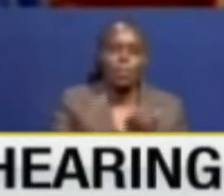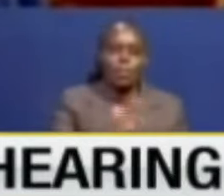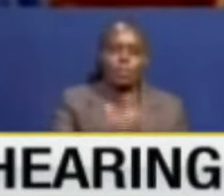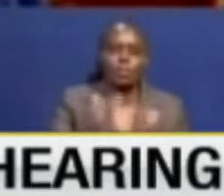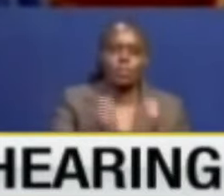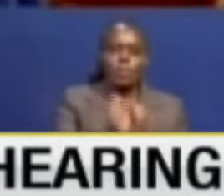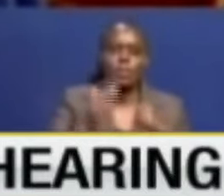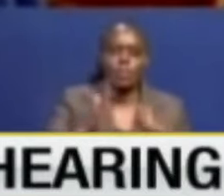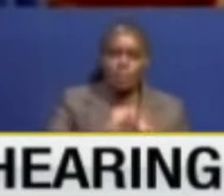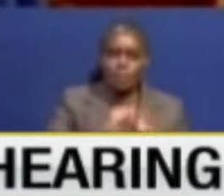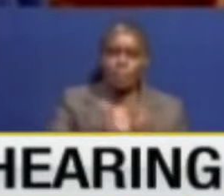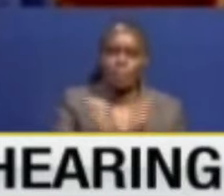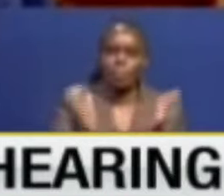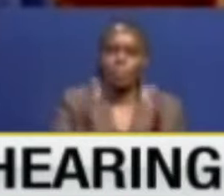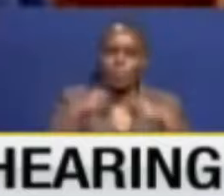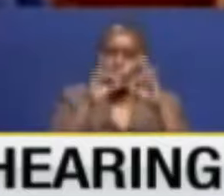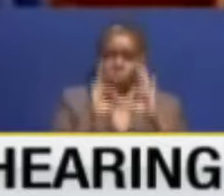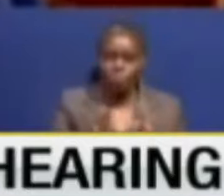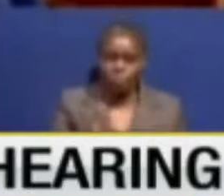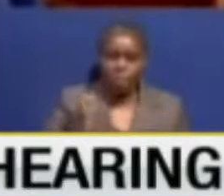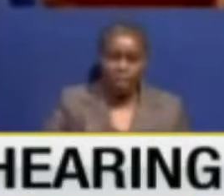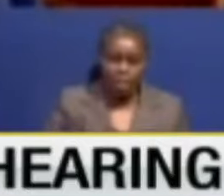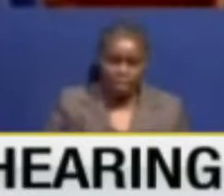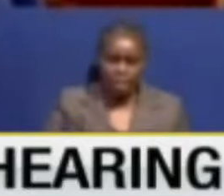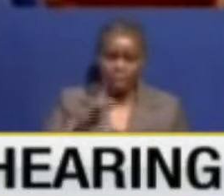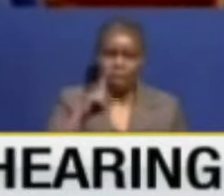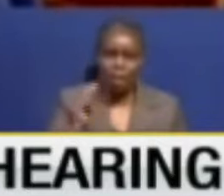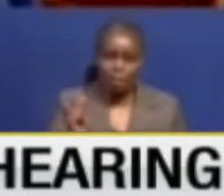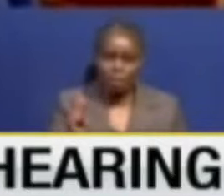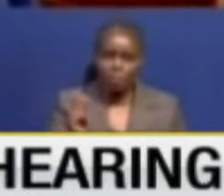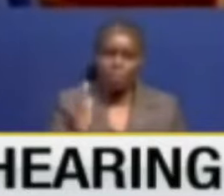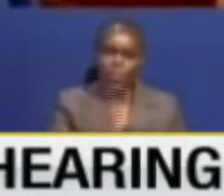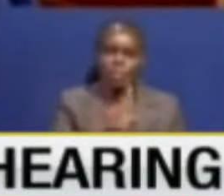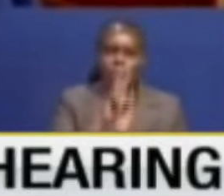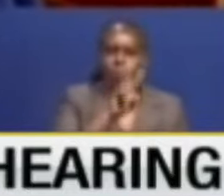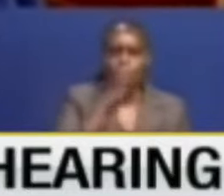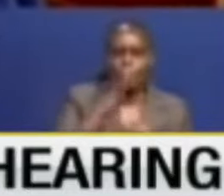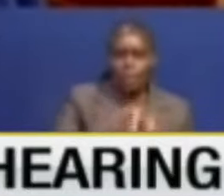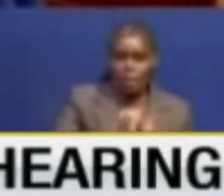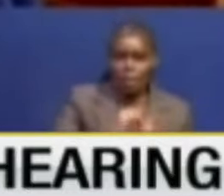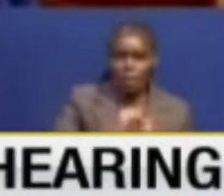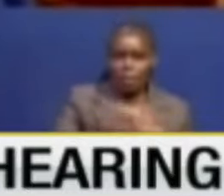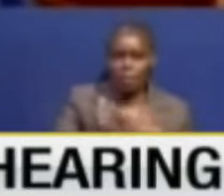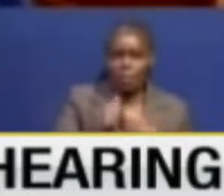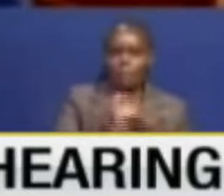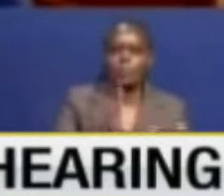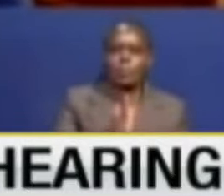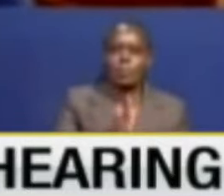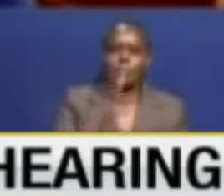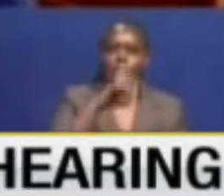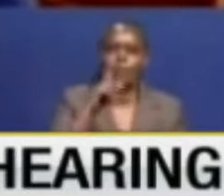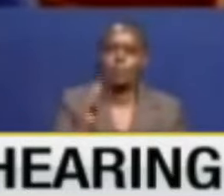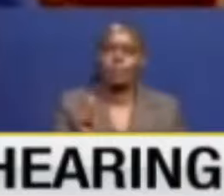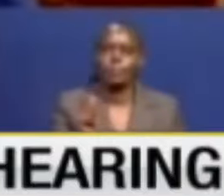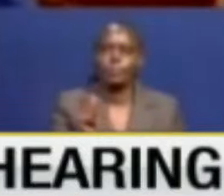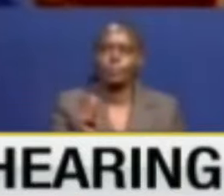Section 19 of the Public Officer Ethics Act and Section 29 of the Leadership and Integrity